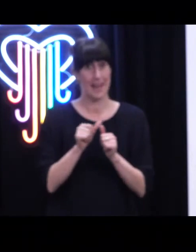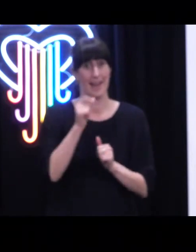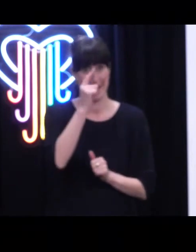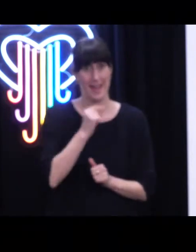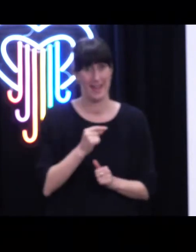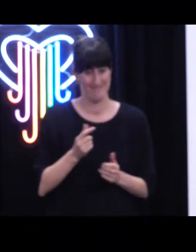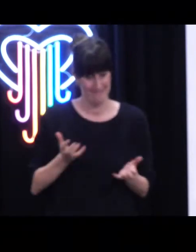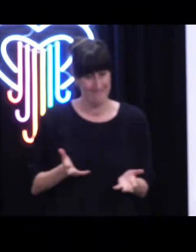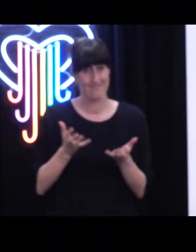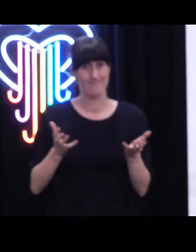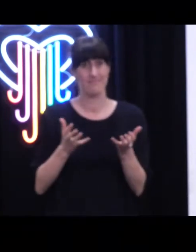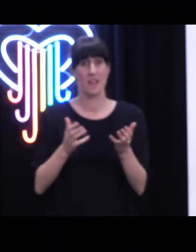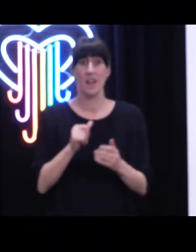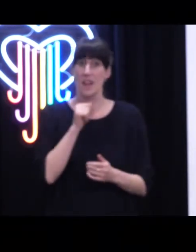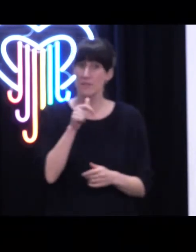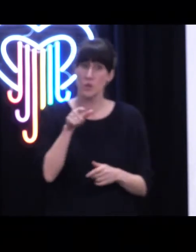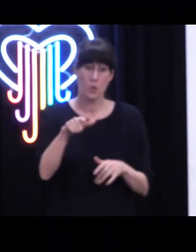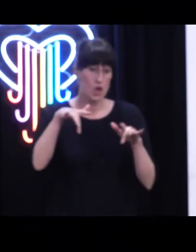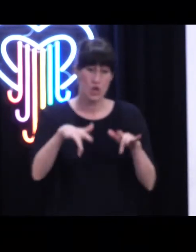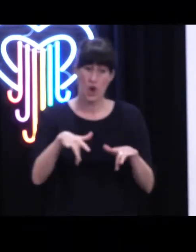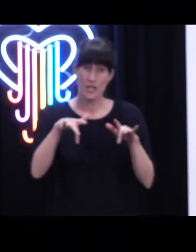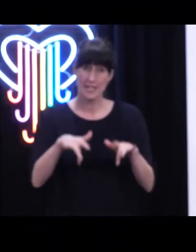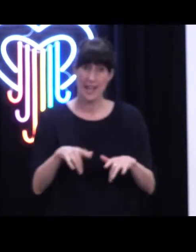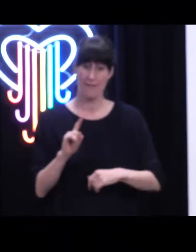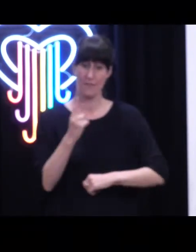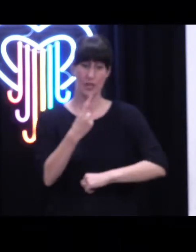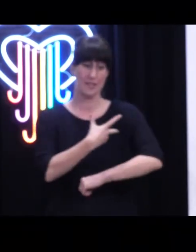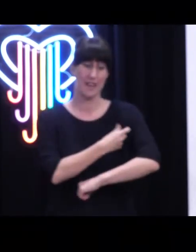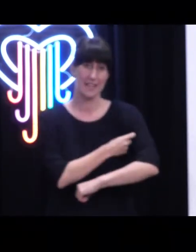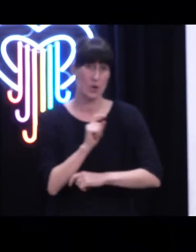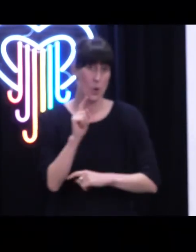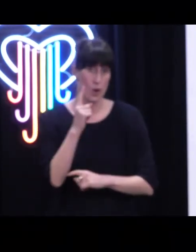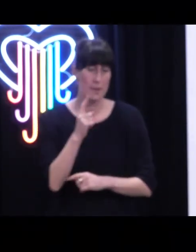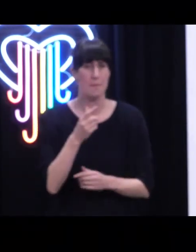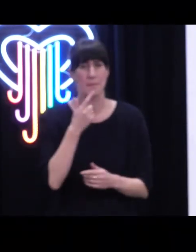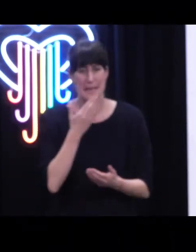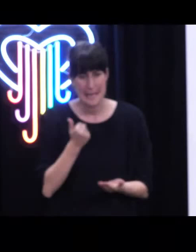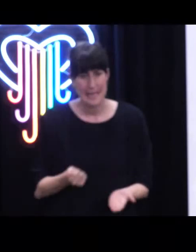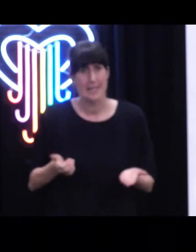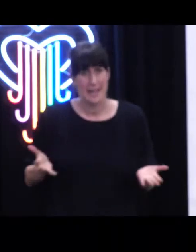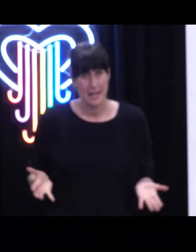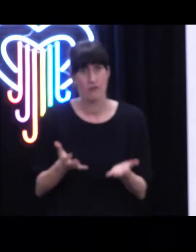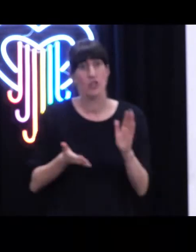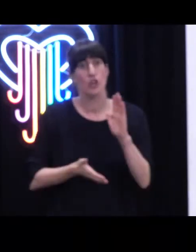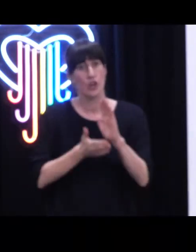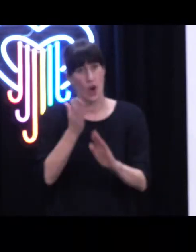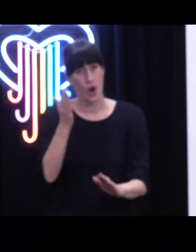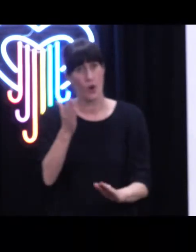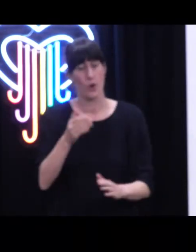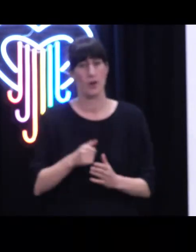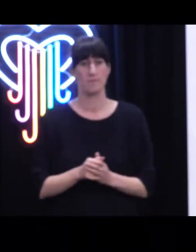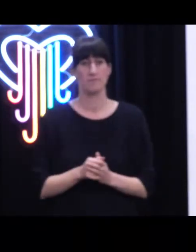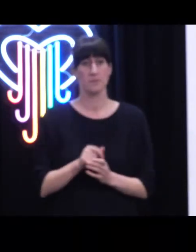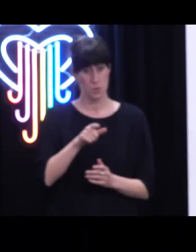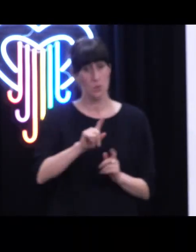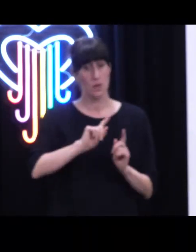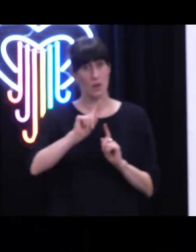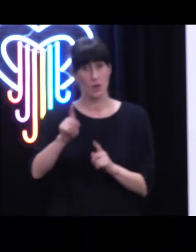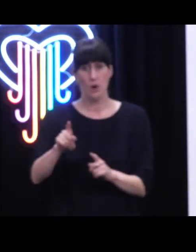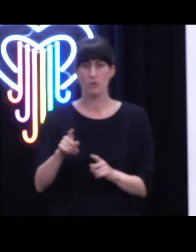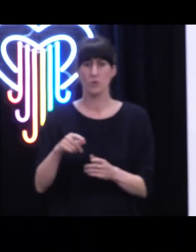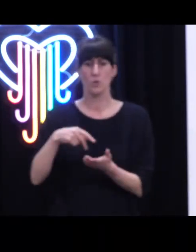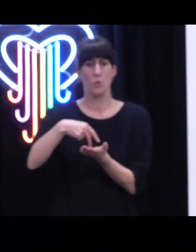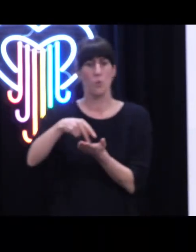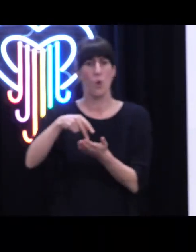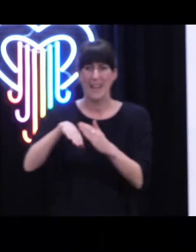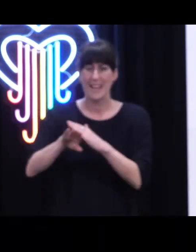to get that first vaccine, I encourage you to get out there and to do it today. Head to your nearest drive-through or walk-in provider and join